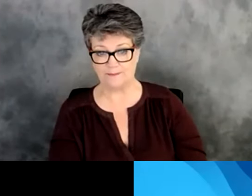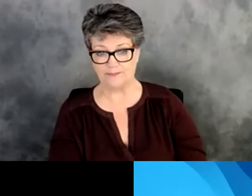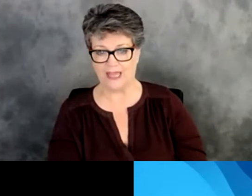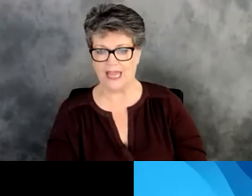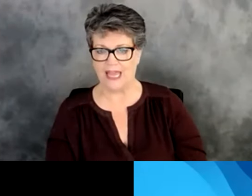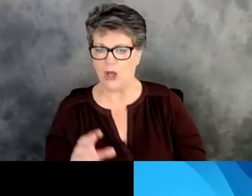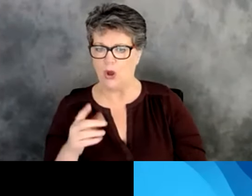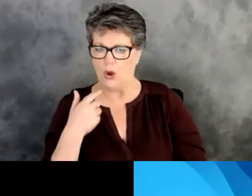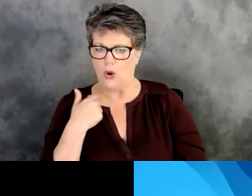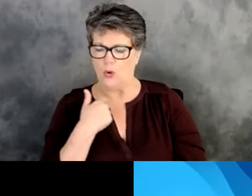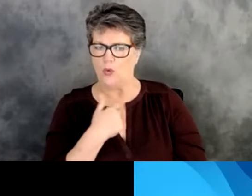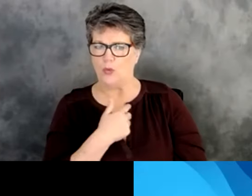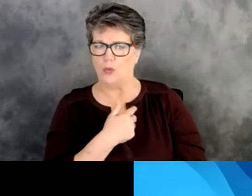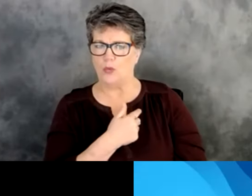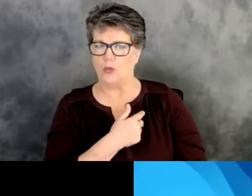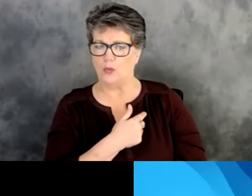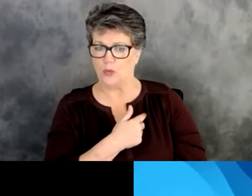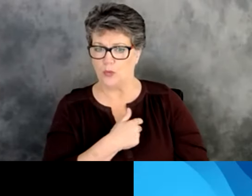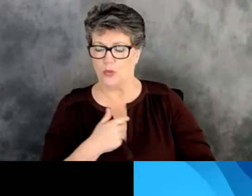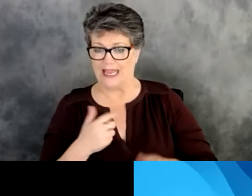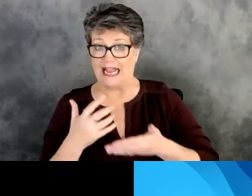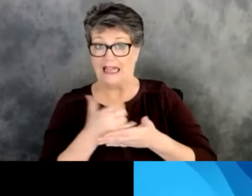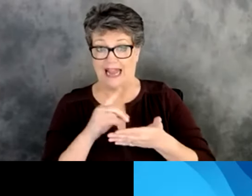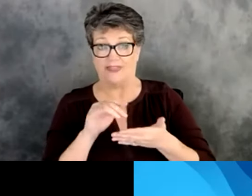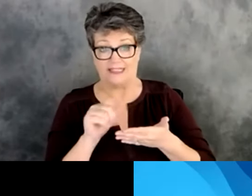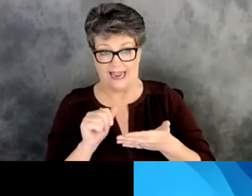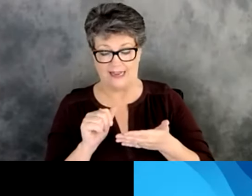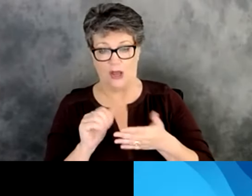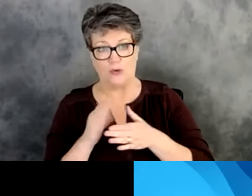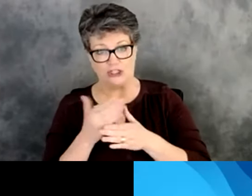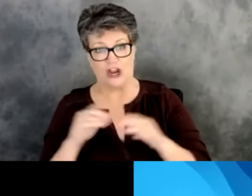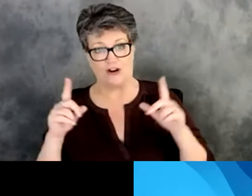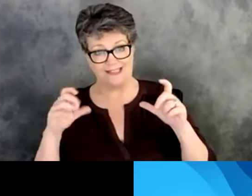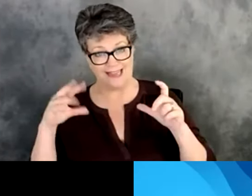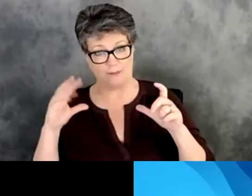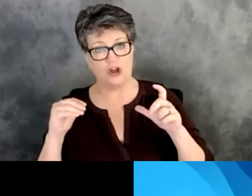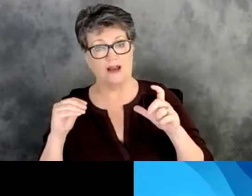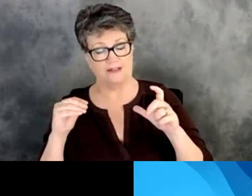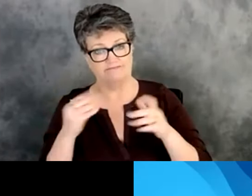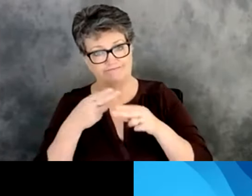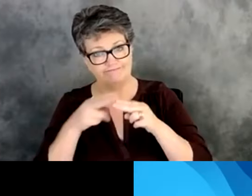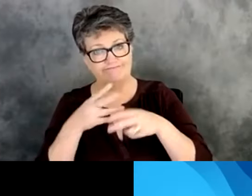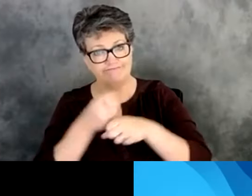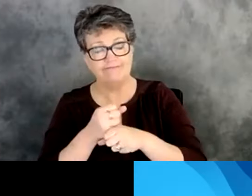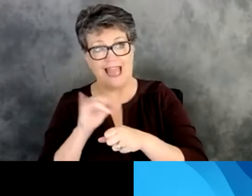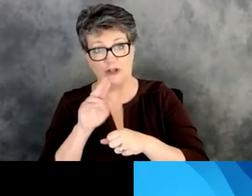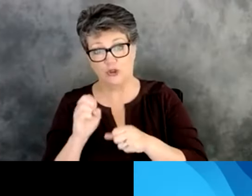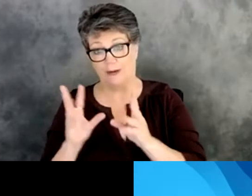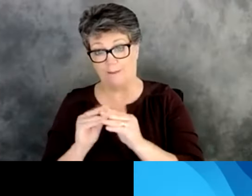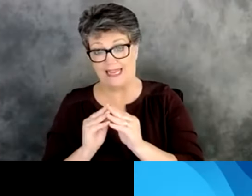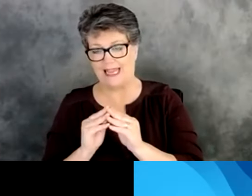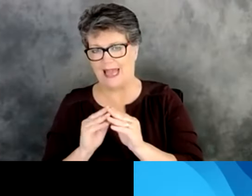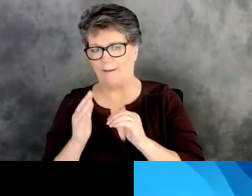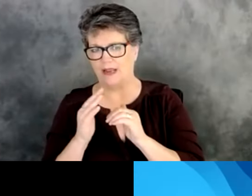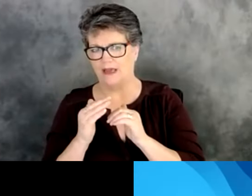We collect the data. I think we shared a snapshot of it at our last meeting in June. And I'm going to again call Michelle